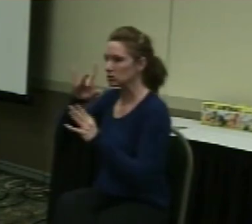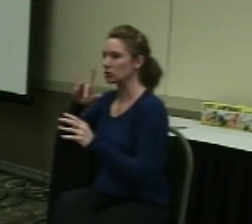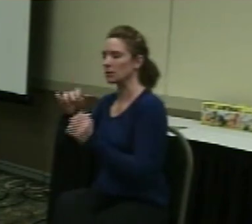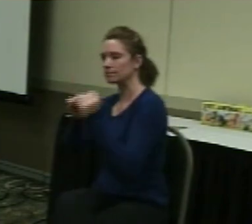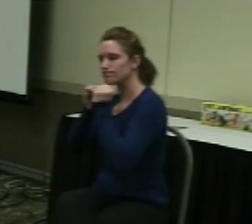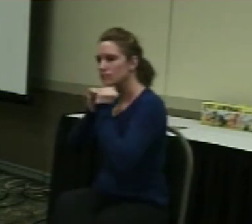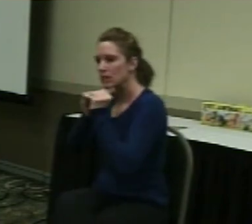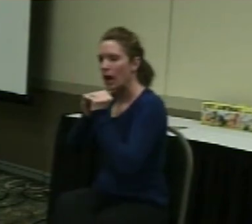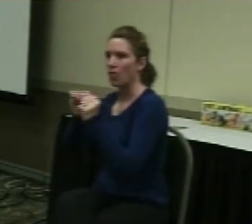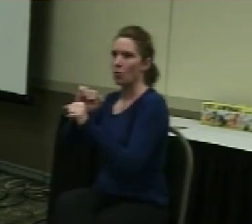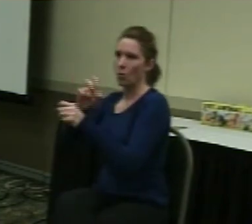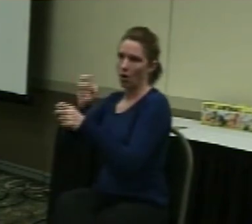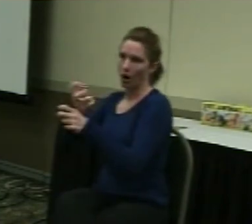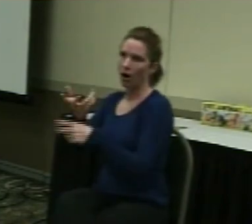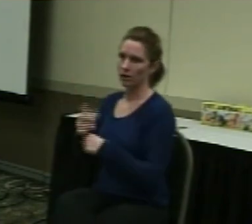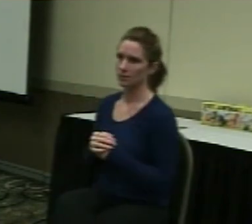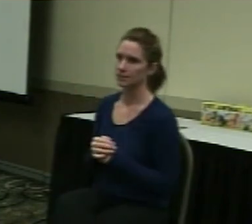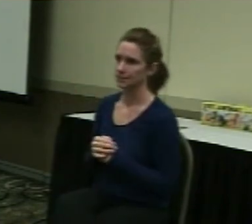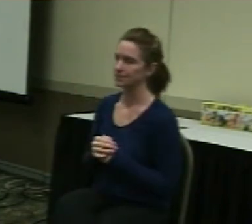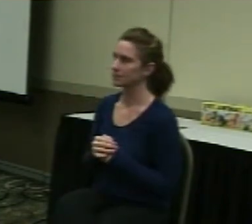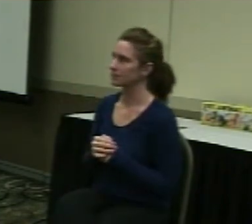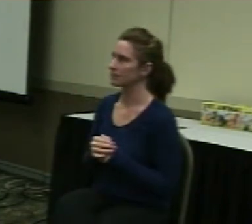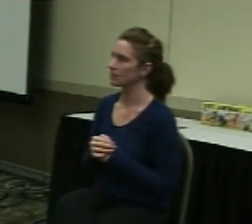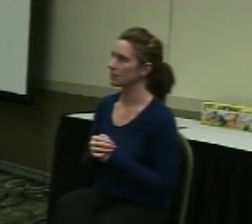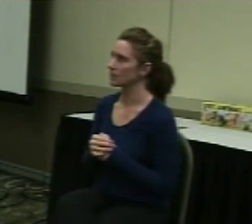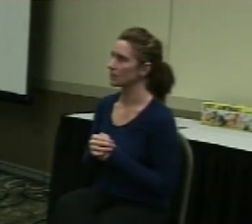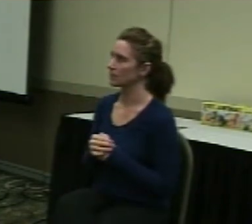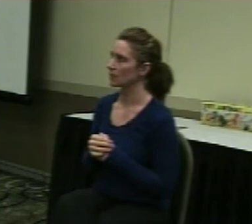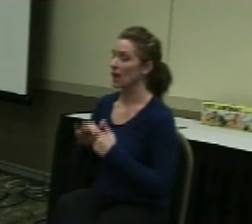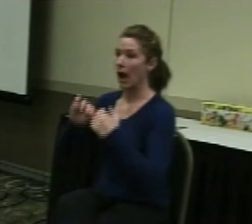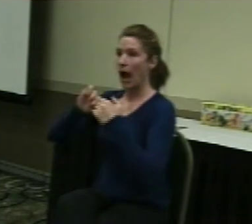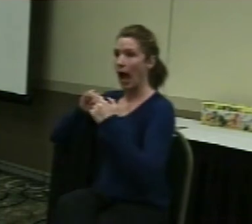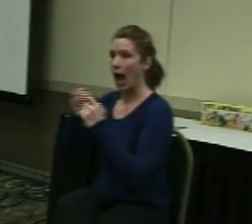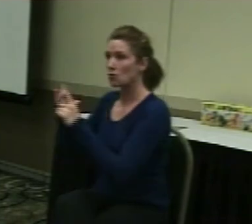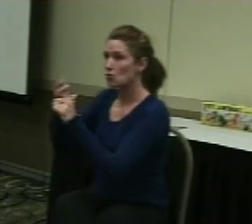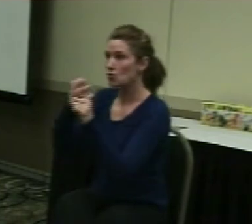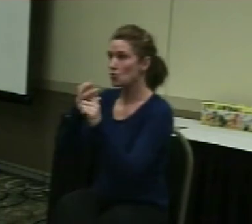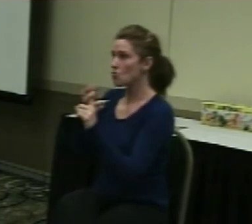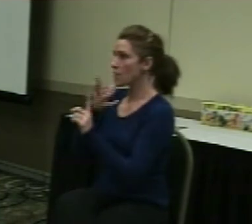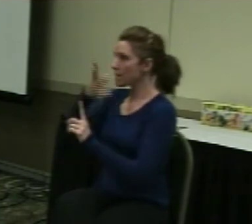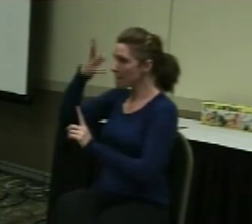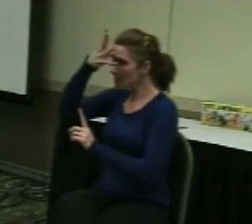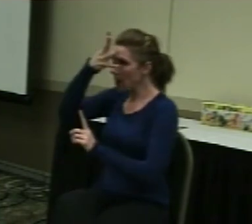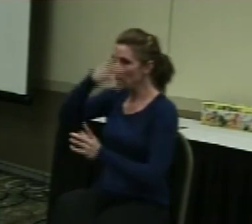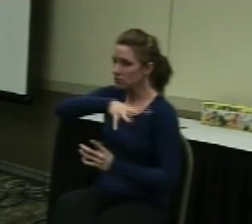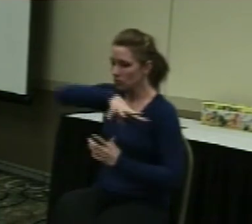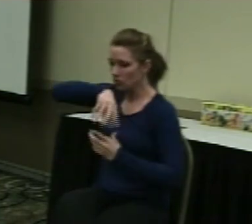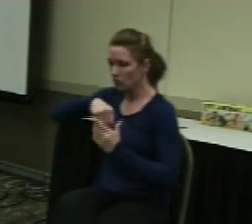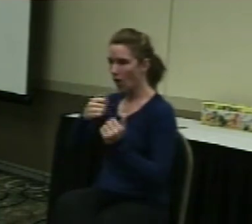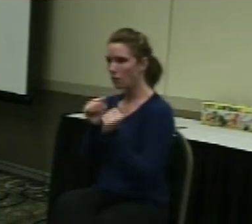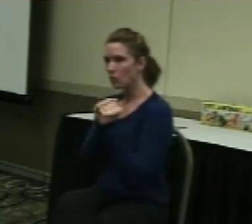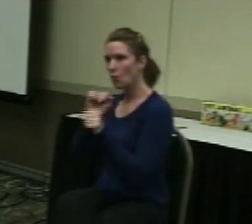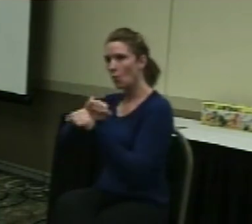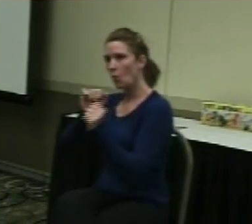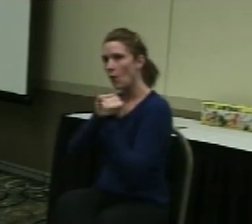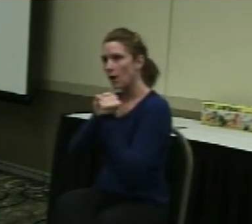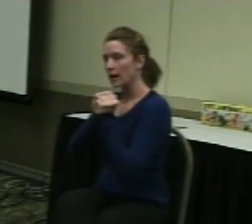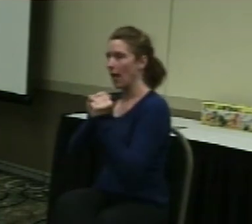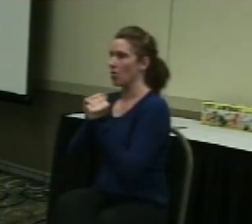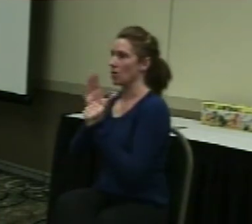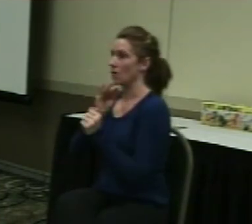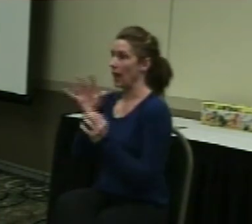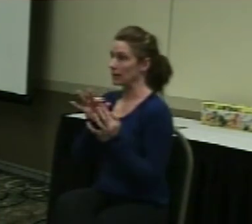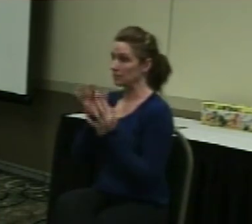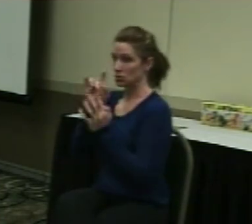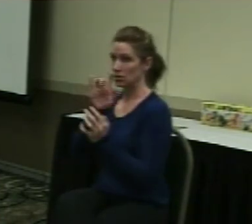we pull in our parents. There's actually a lot written on that. How do we pull in our parents to work with us and the special needs